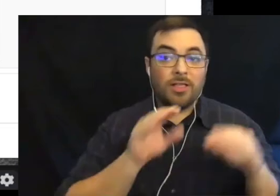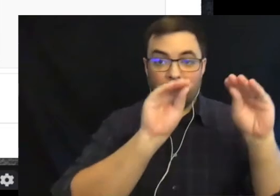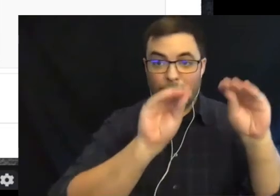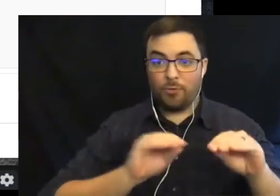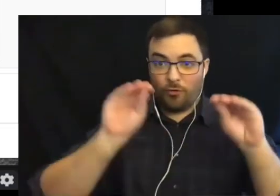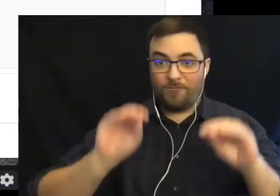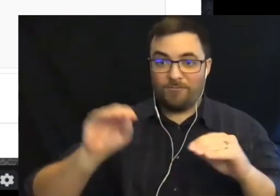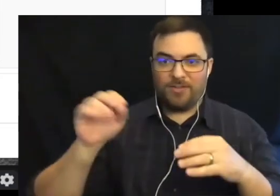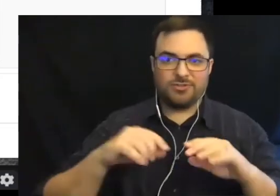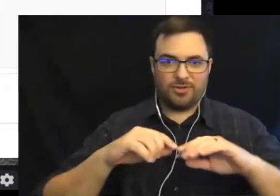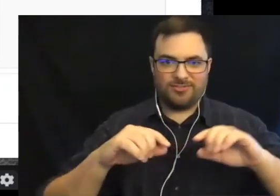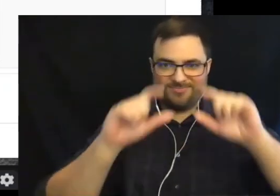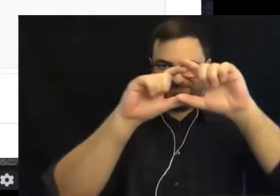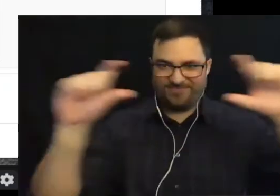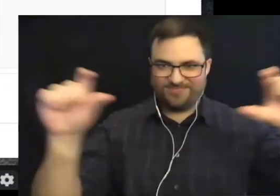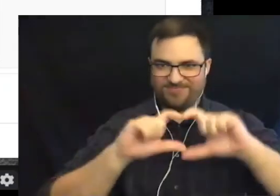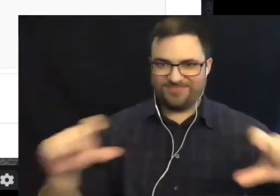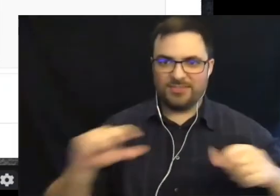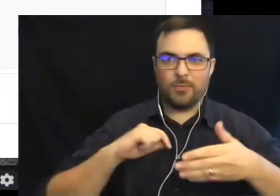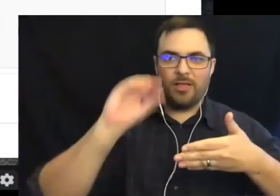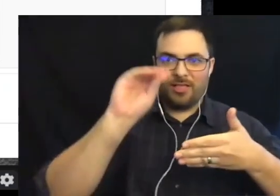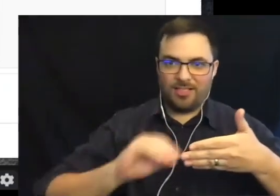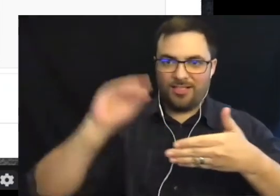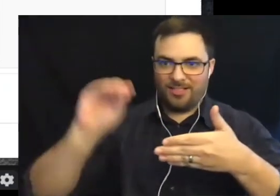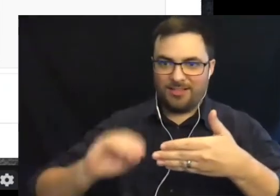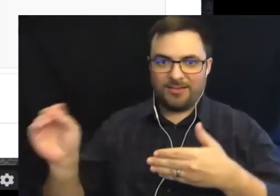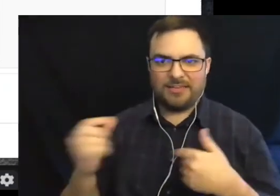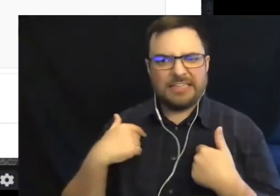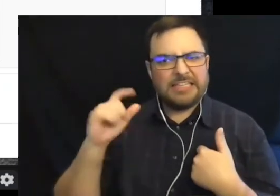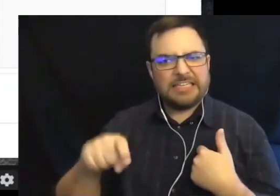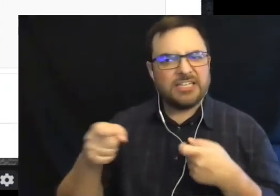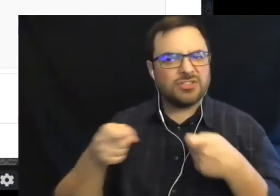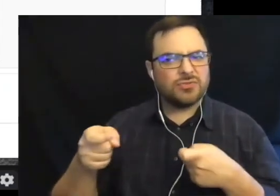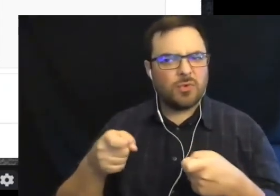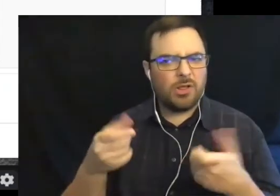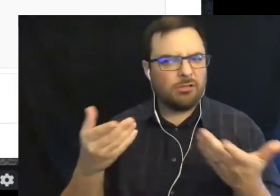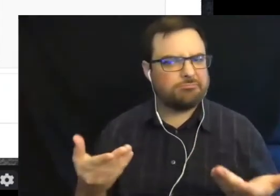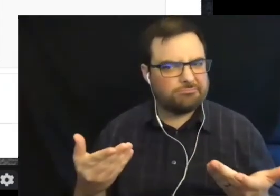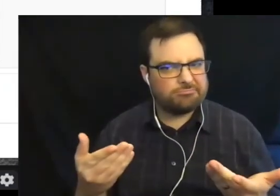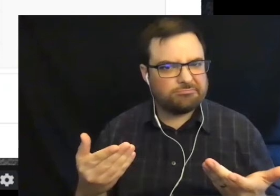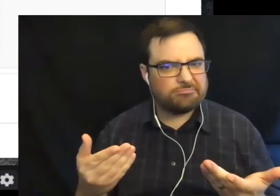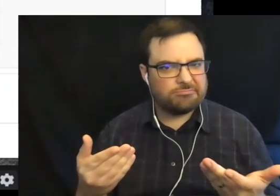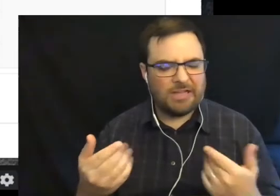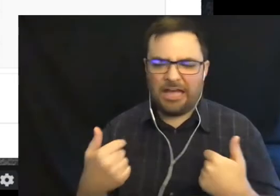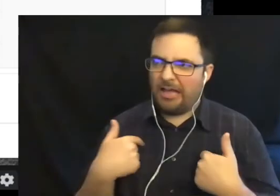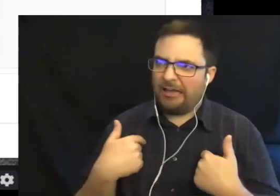that he hears. Now he needs control of my mouse, and I was trying